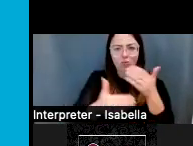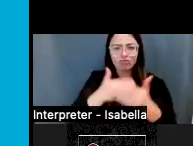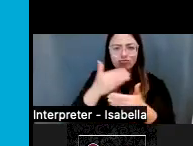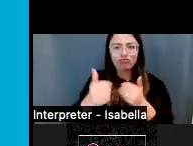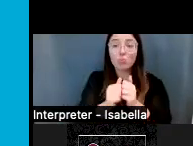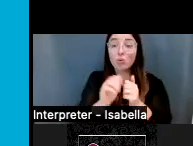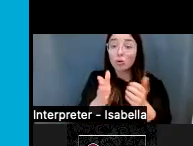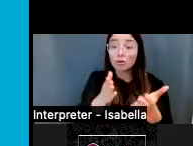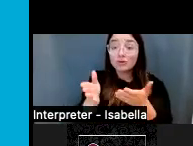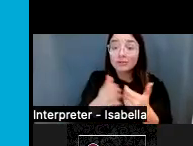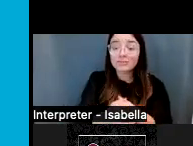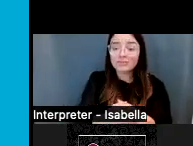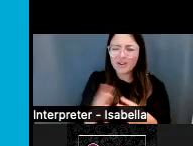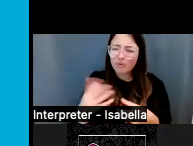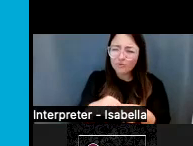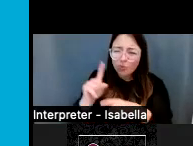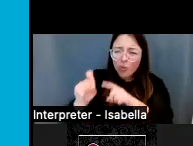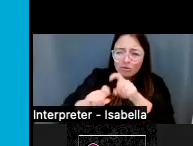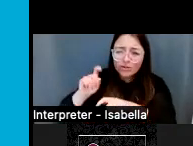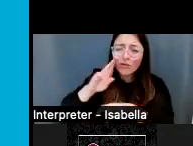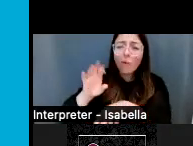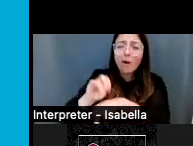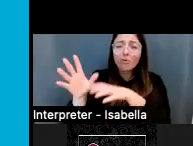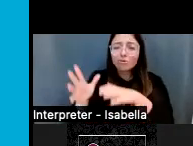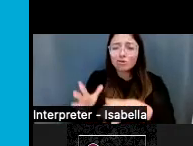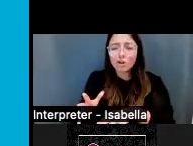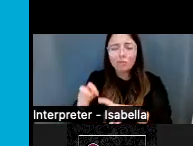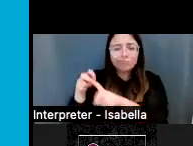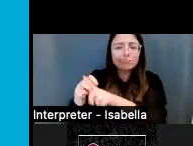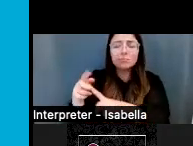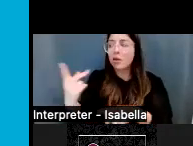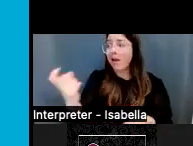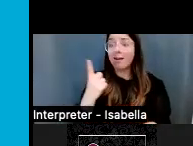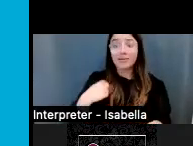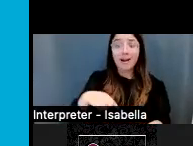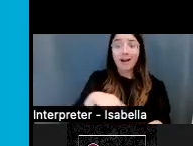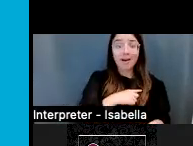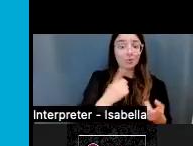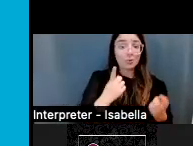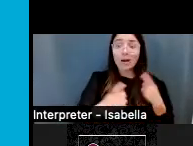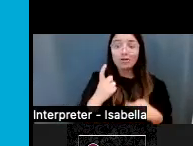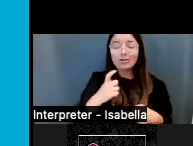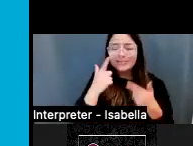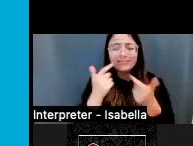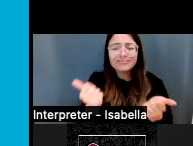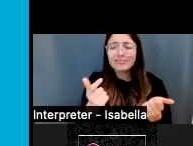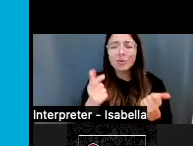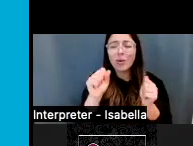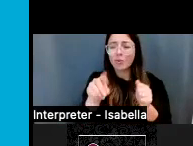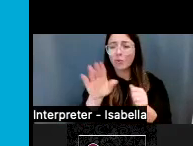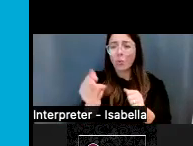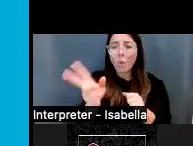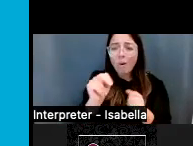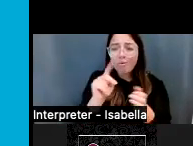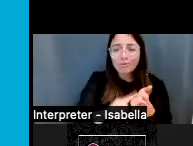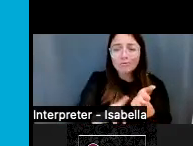includes, feel free to ask questions. You can ask your counselor questions. You can call us and ask us questions. you know, you can do your own research, and you can also reach out